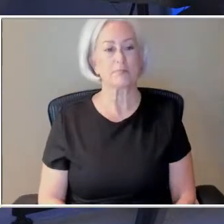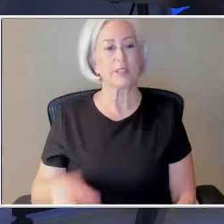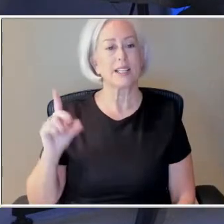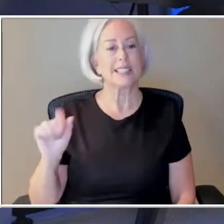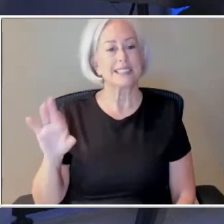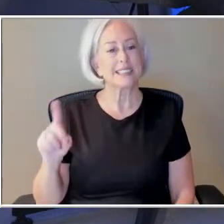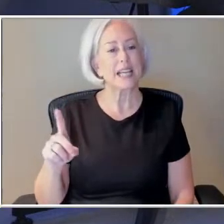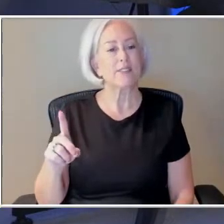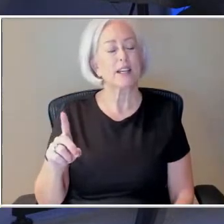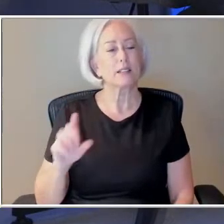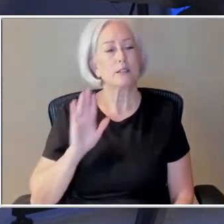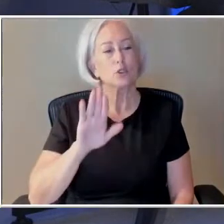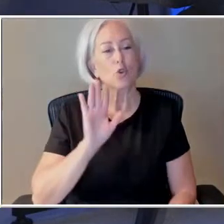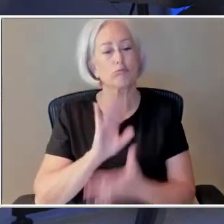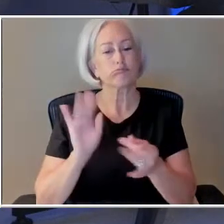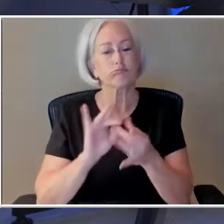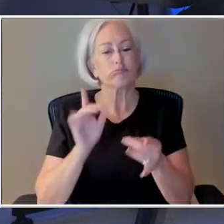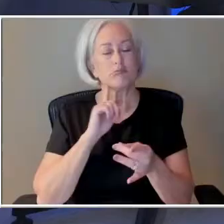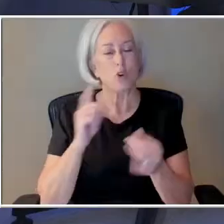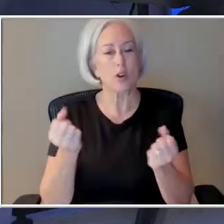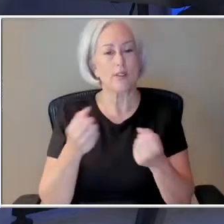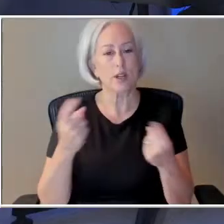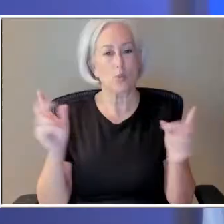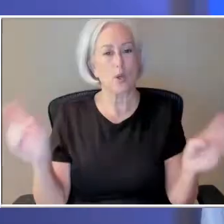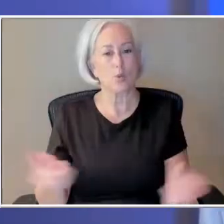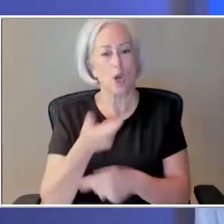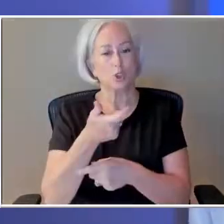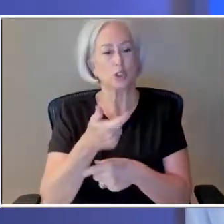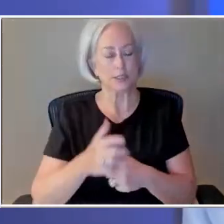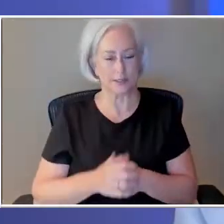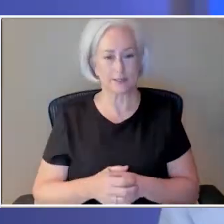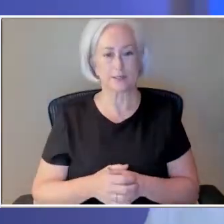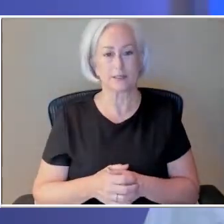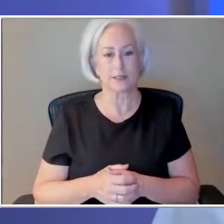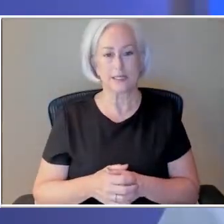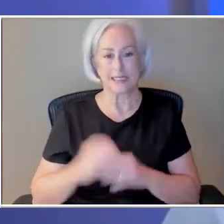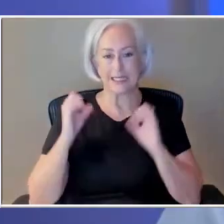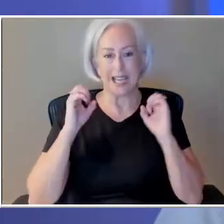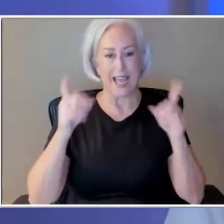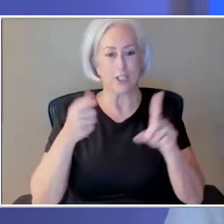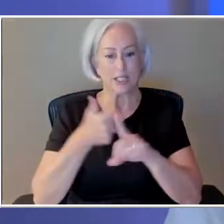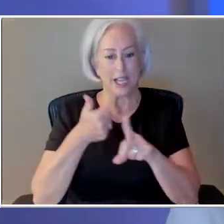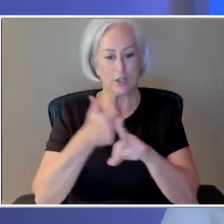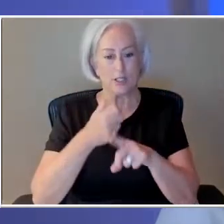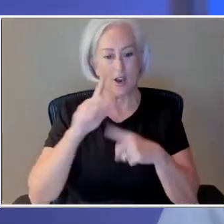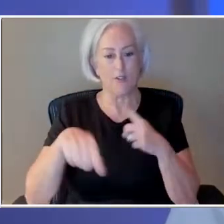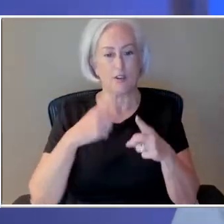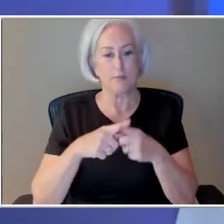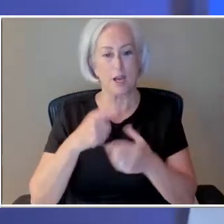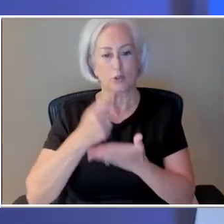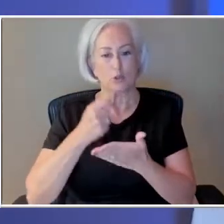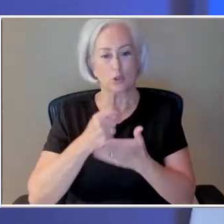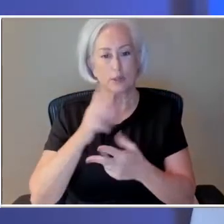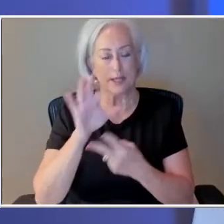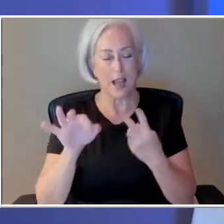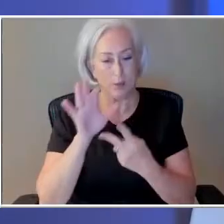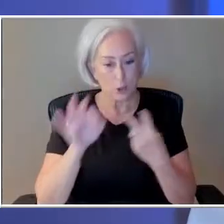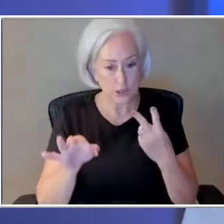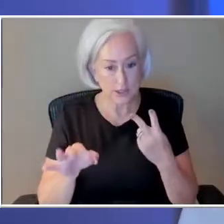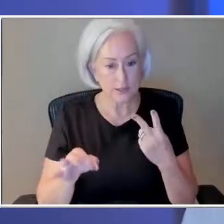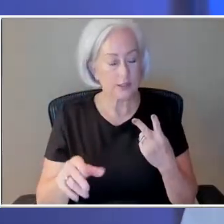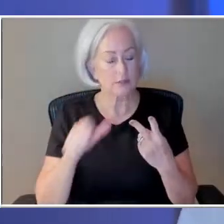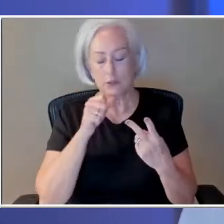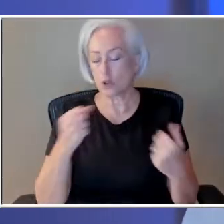would be your message to people watching? Be sure and educate yourself about what the treatment options are. Don't be afraid to